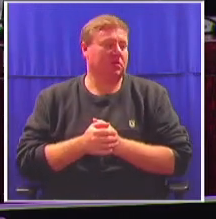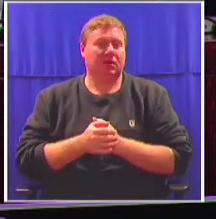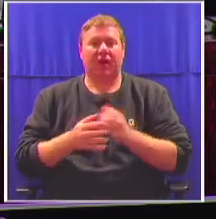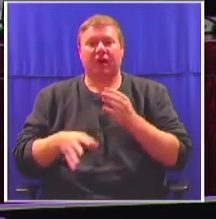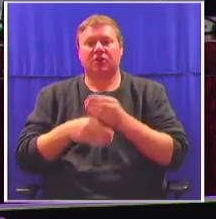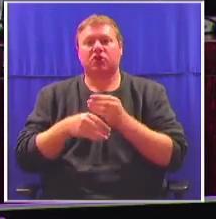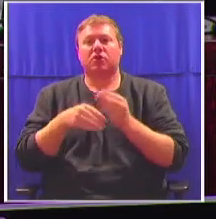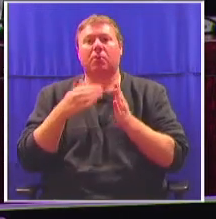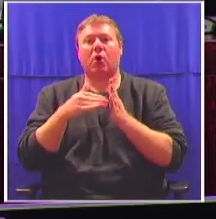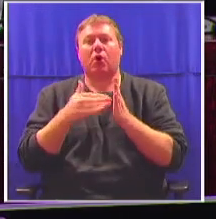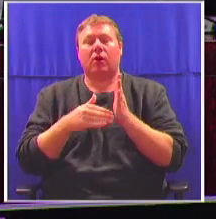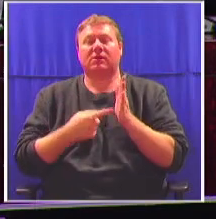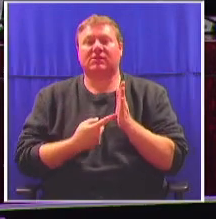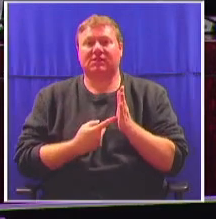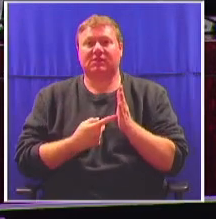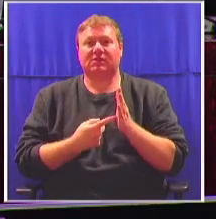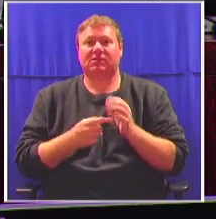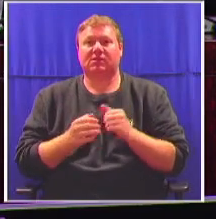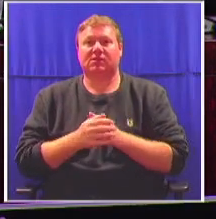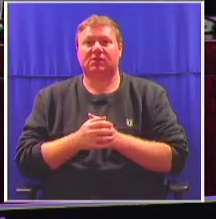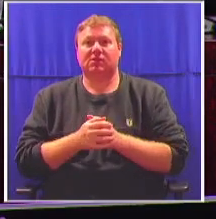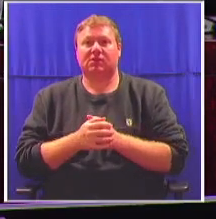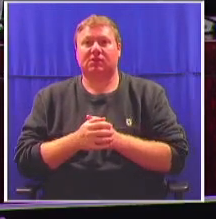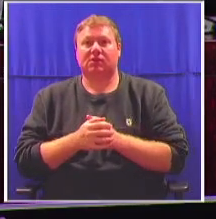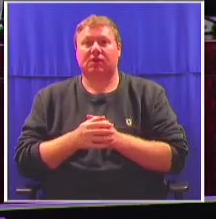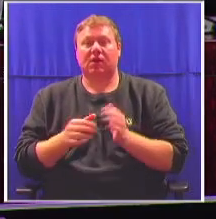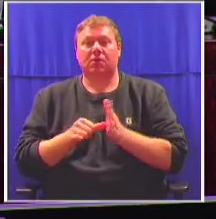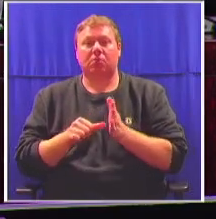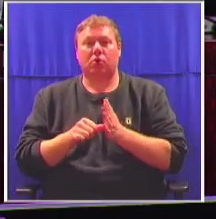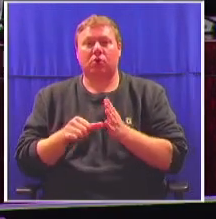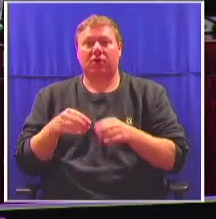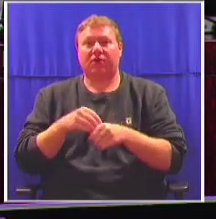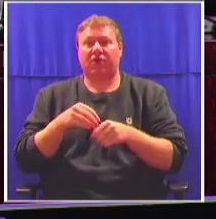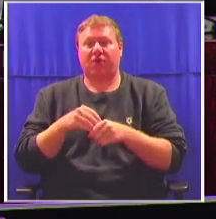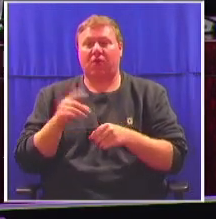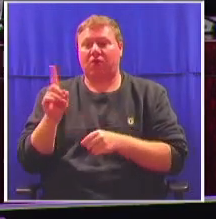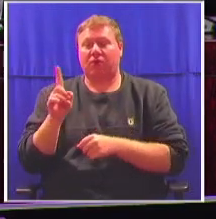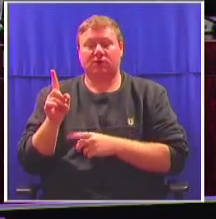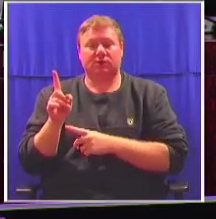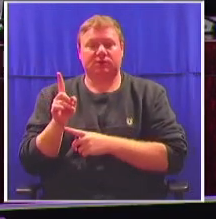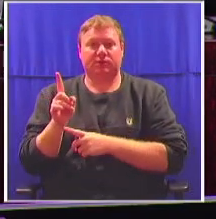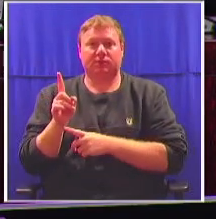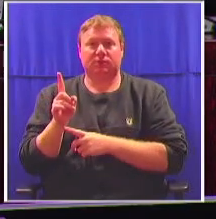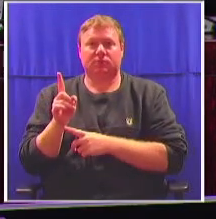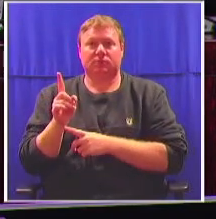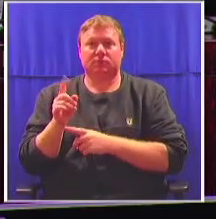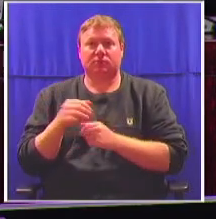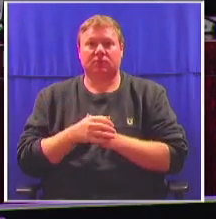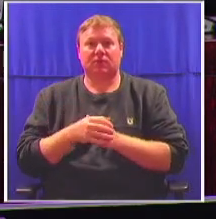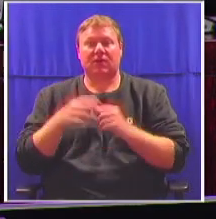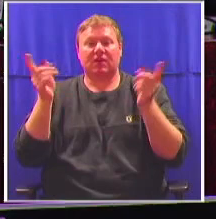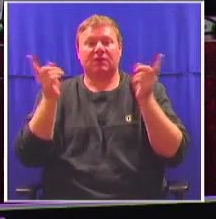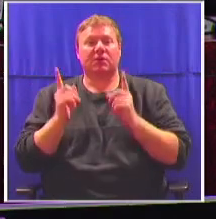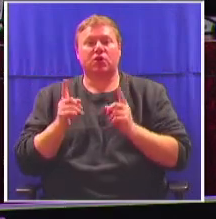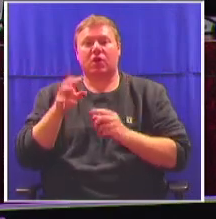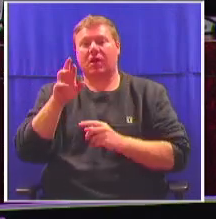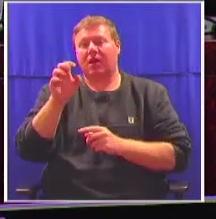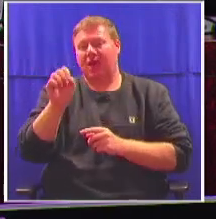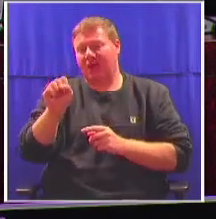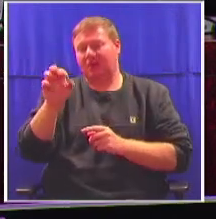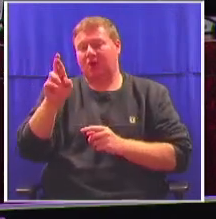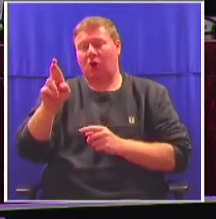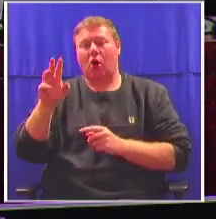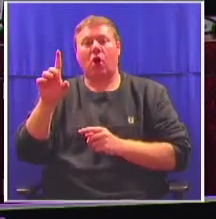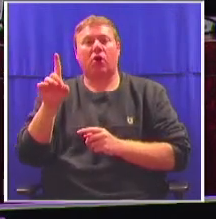of the most important recent interventions has been the special SRD grant,